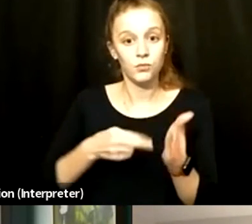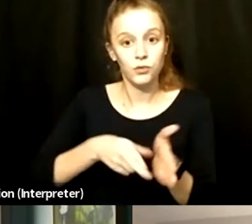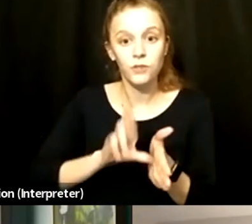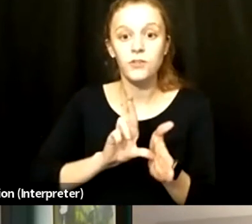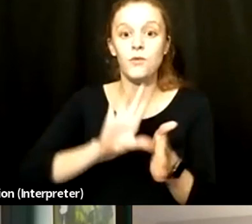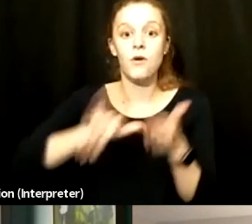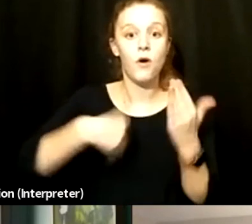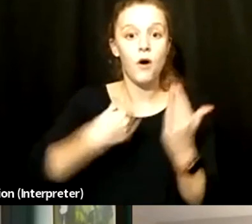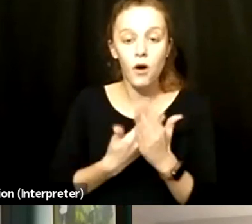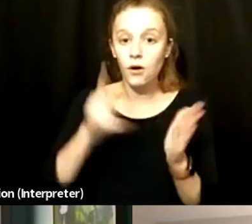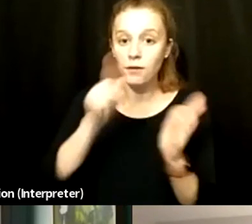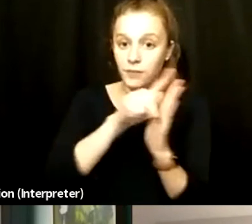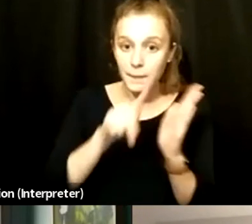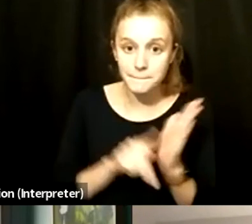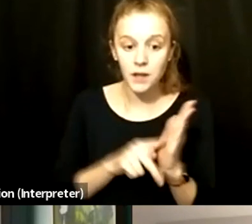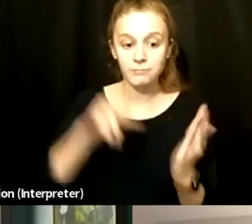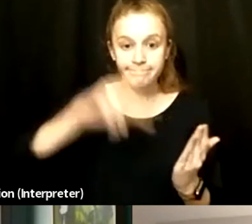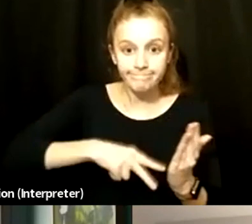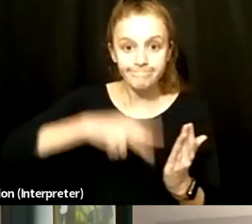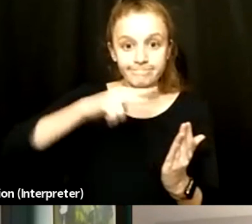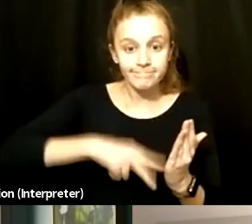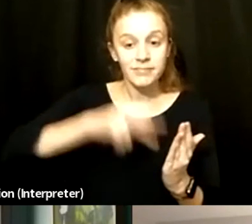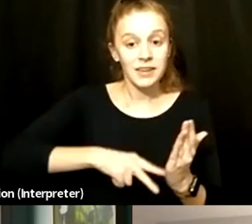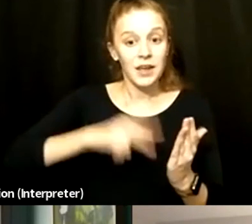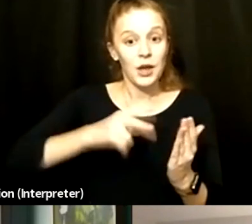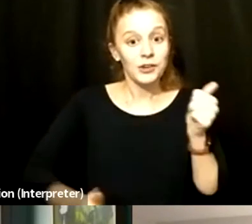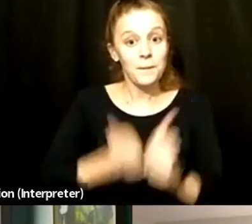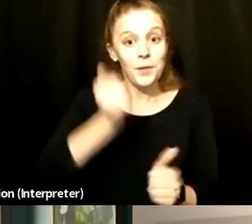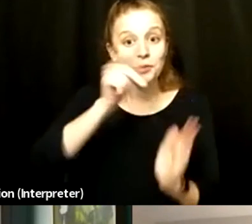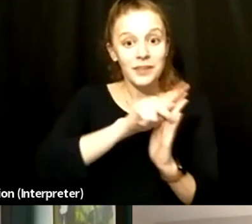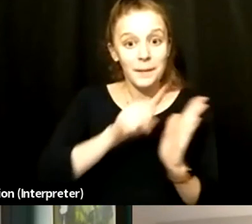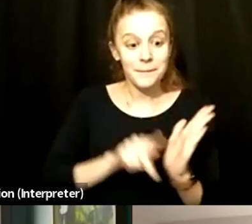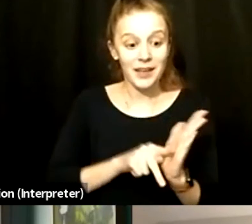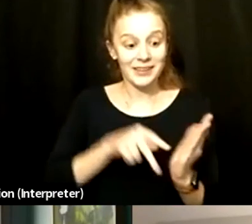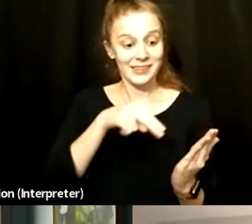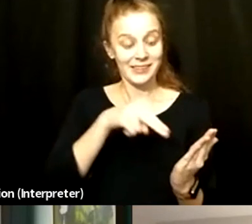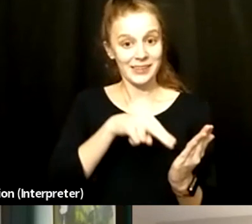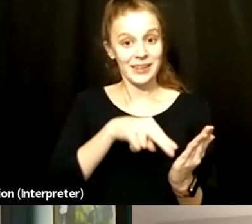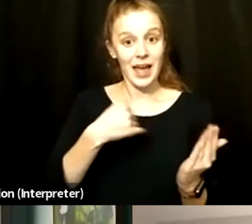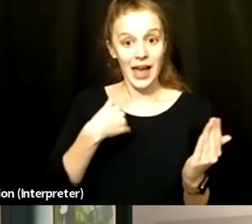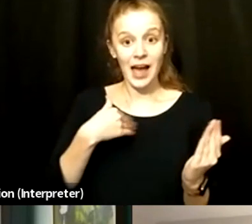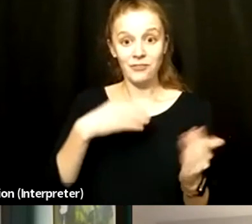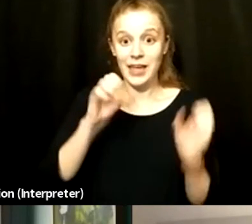single policy that we put out there has some tinge of ableism within